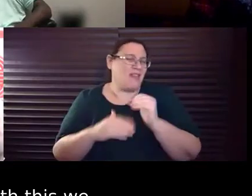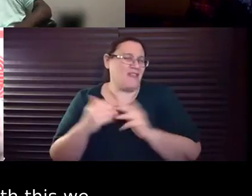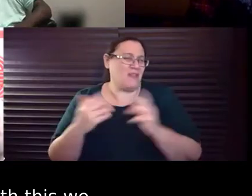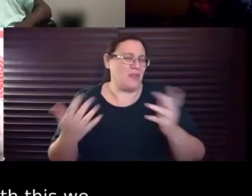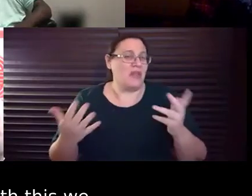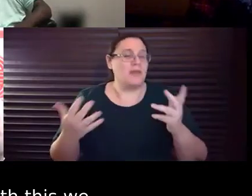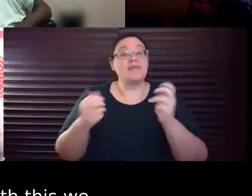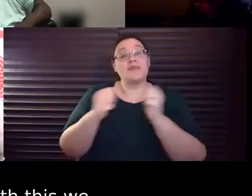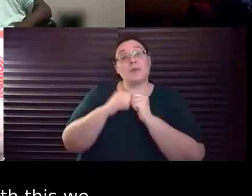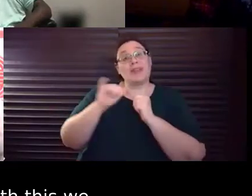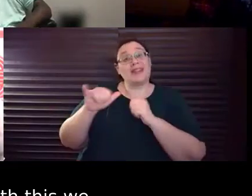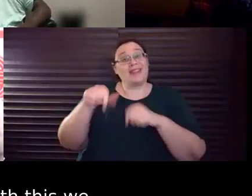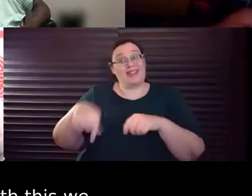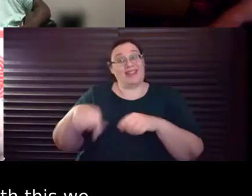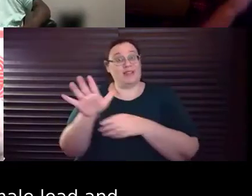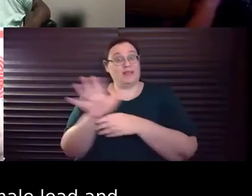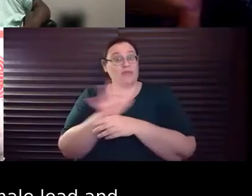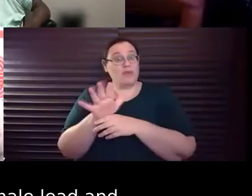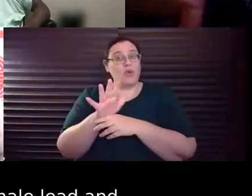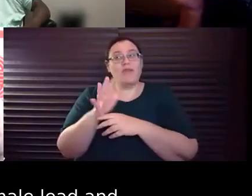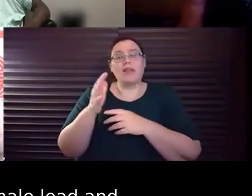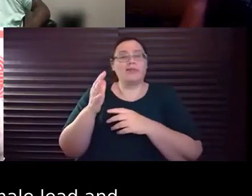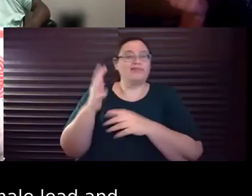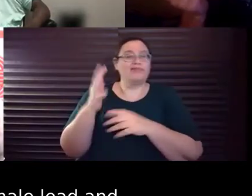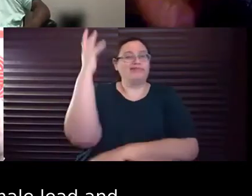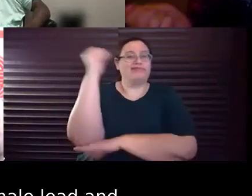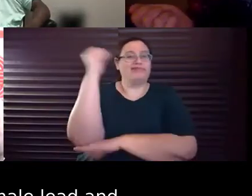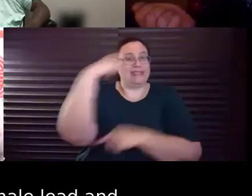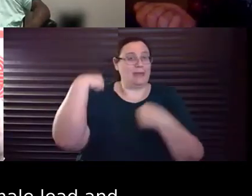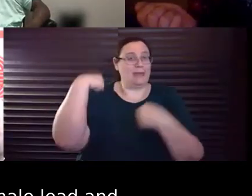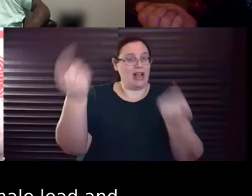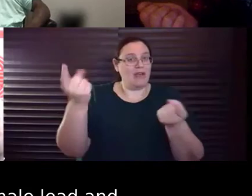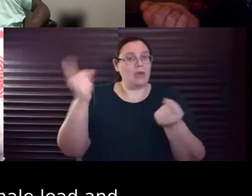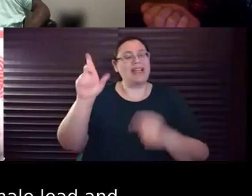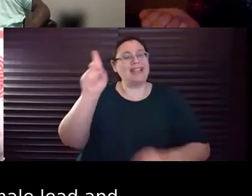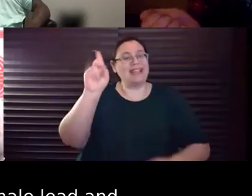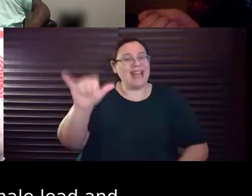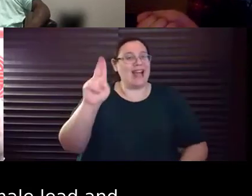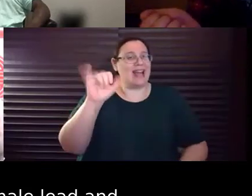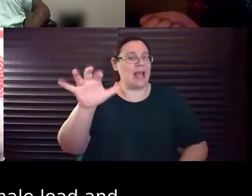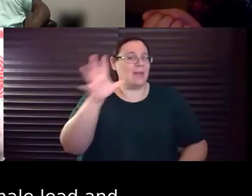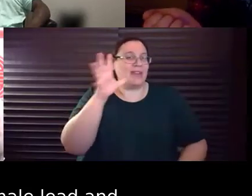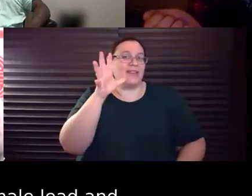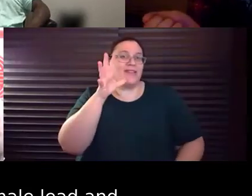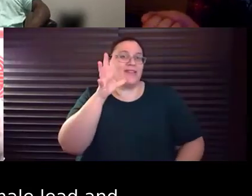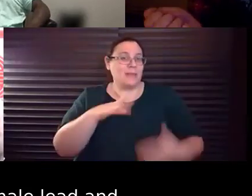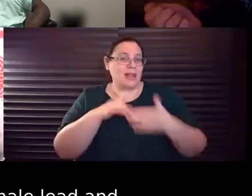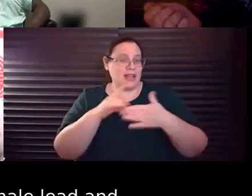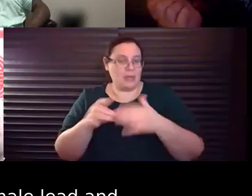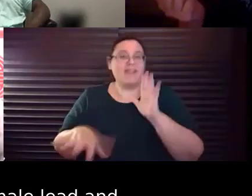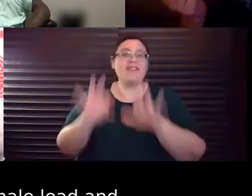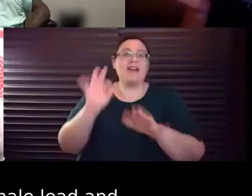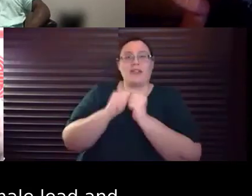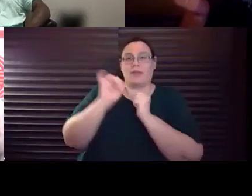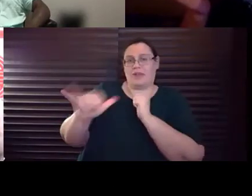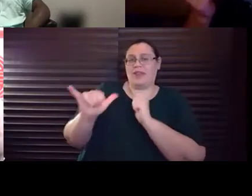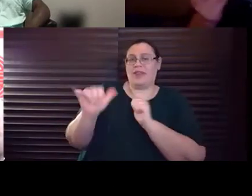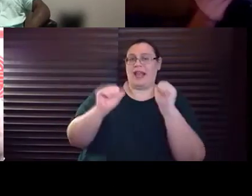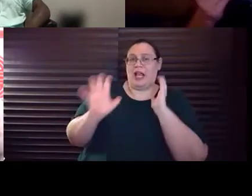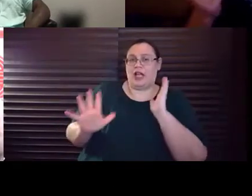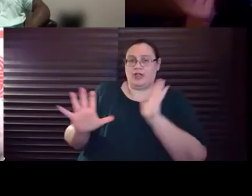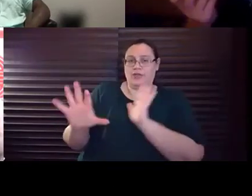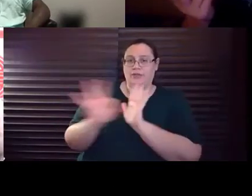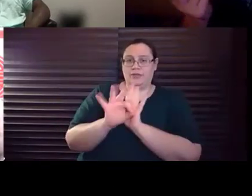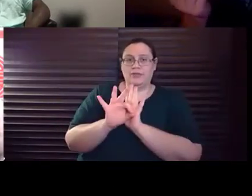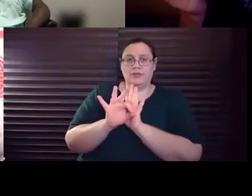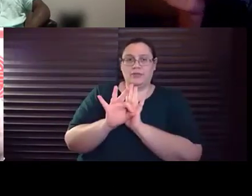this, we felt like we needed like a really dynamic female lead. And we found that in Chin DeVito, who, we always refer to